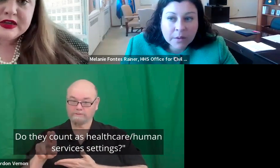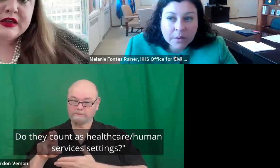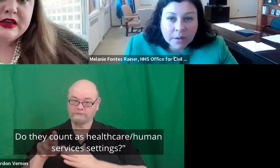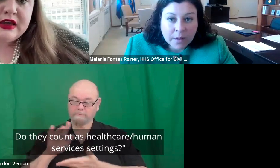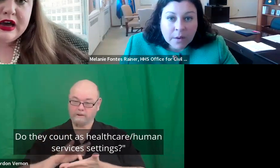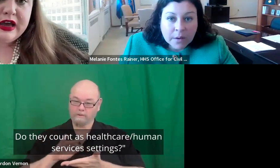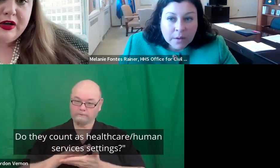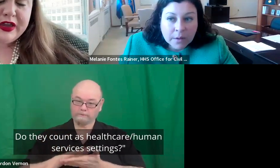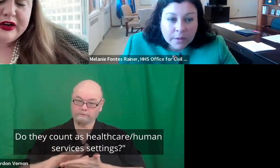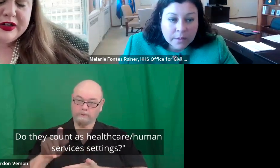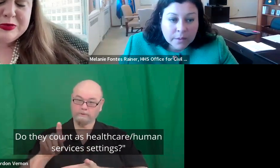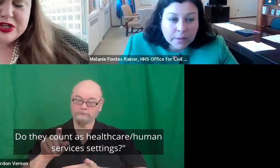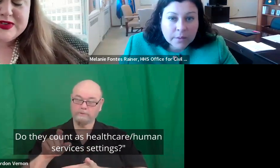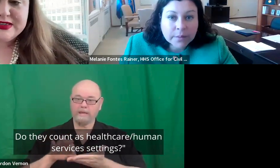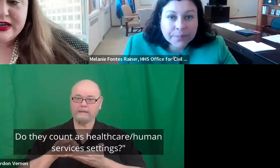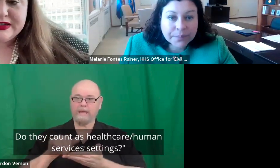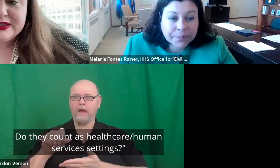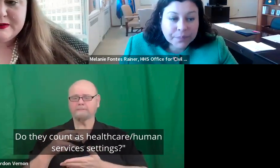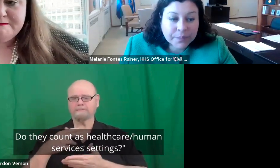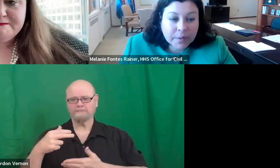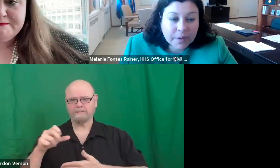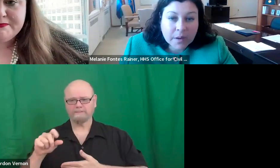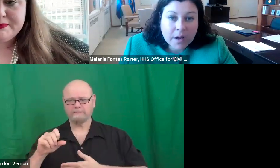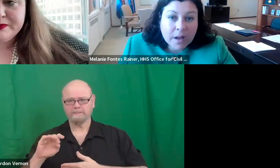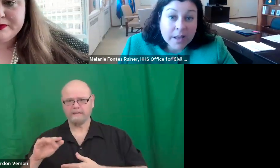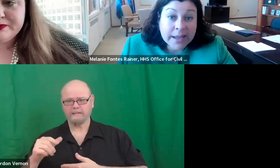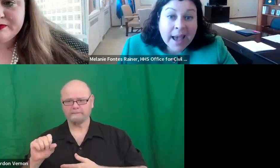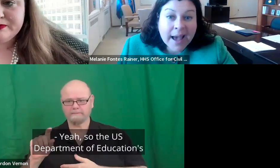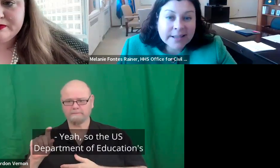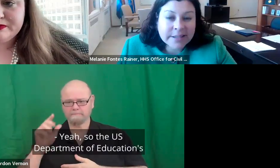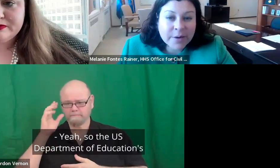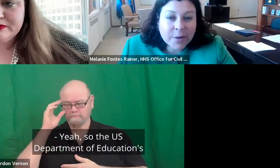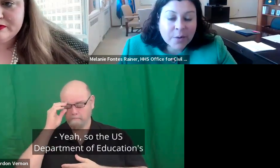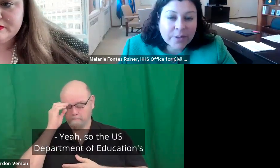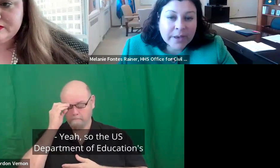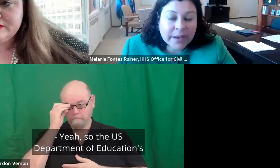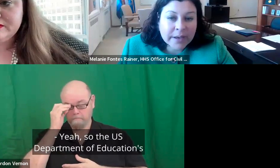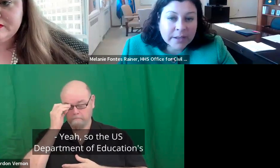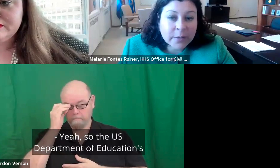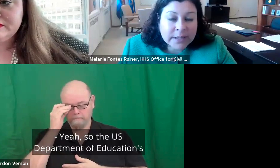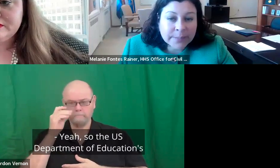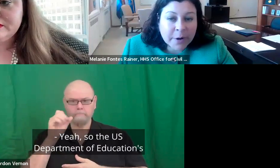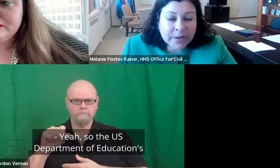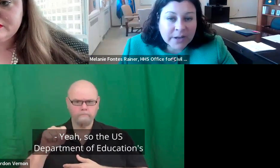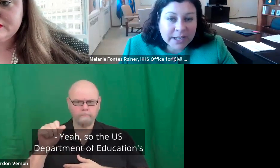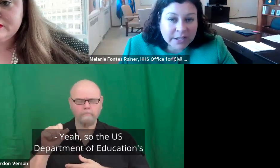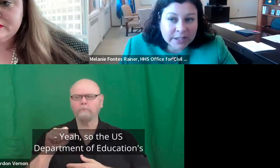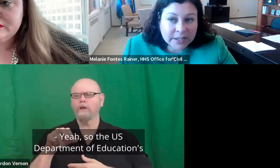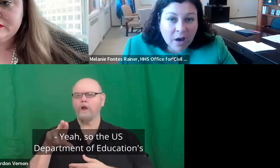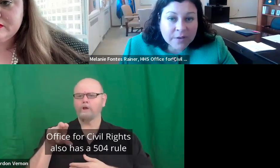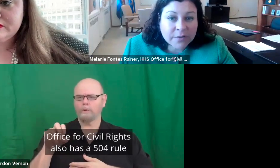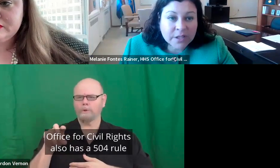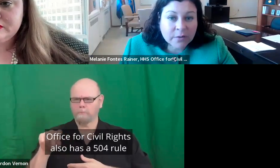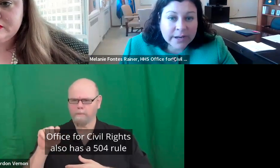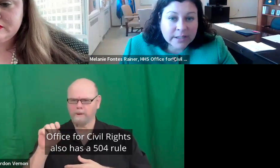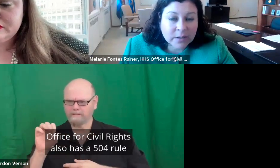as healthcare, human services settings? Yeah, so the U.S. Department of